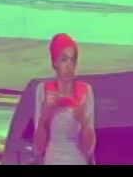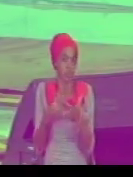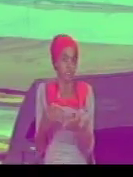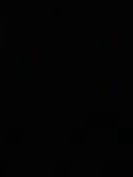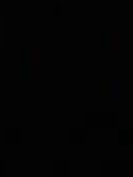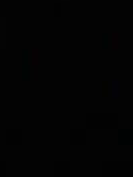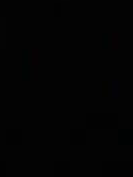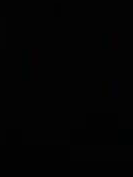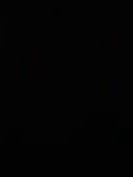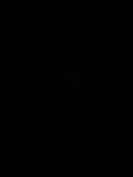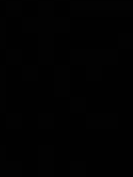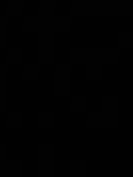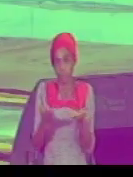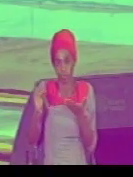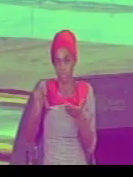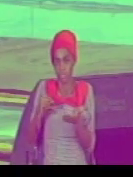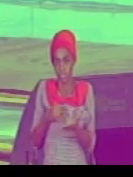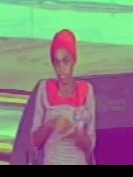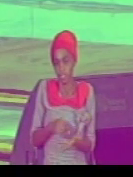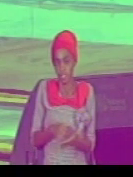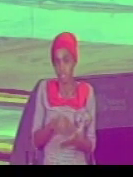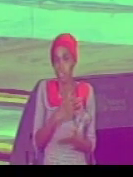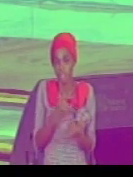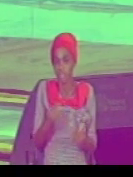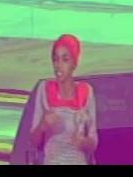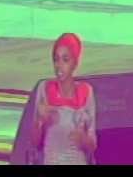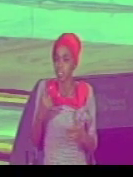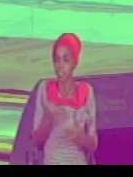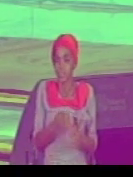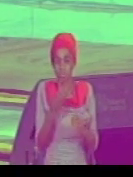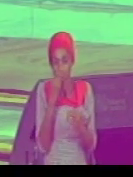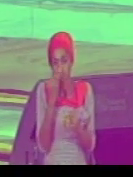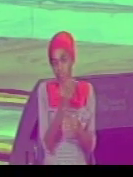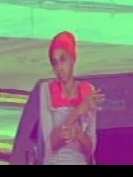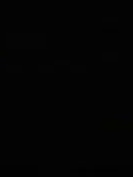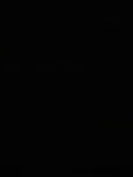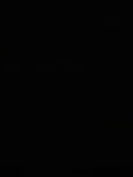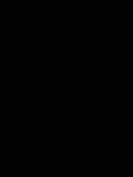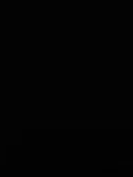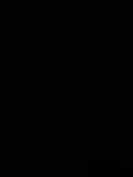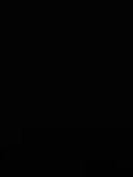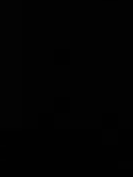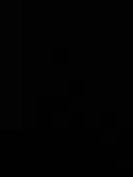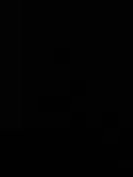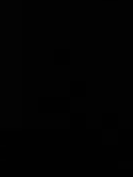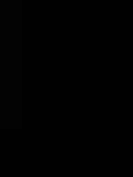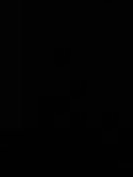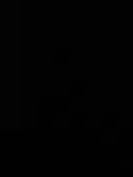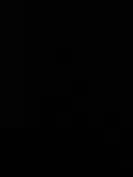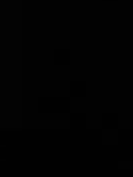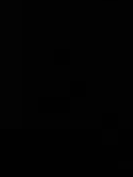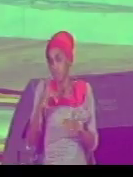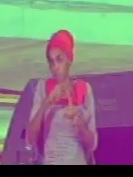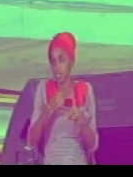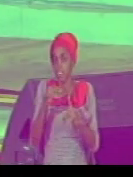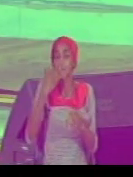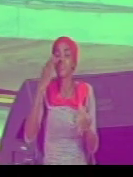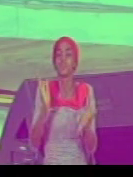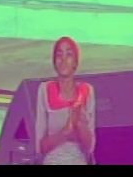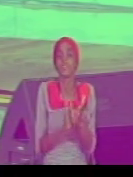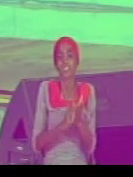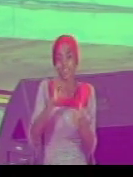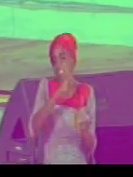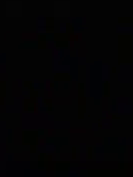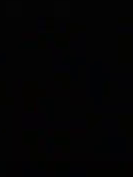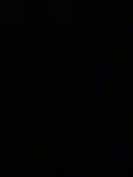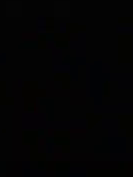They jettison them, they forsake them because they fear the Lord while they are praising the Lord. The Lord take in them